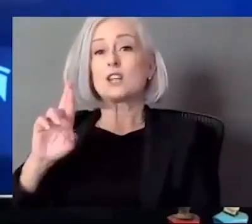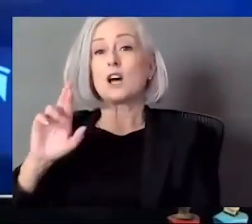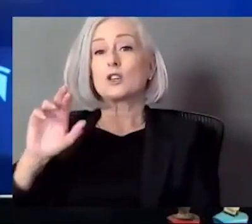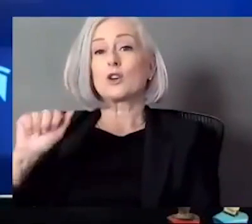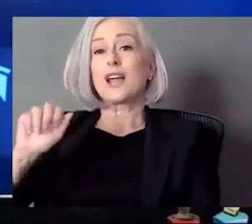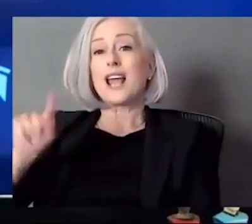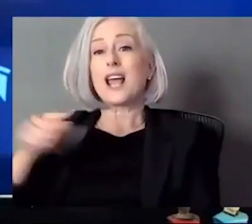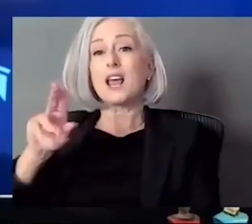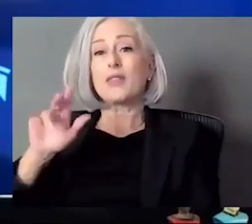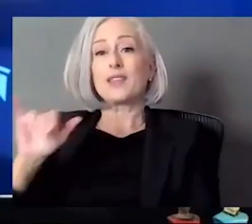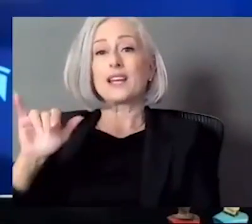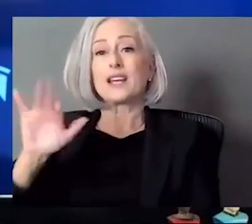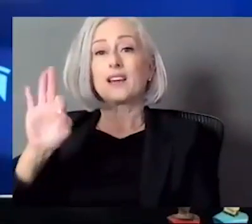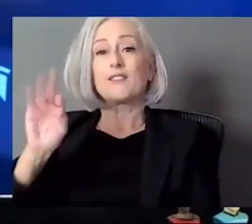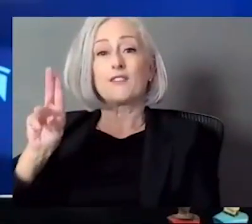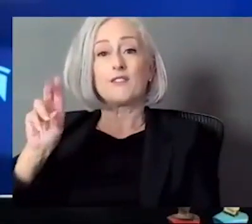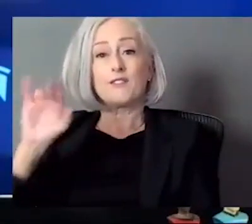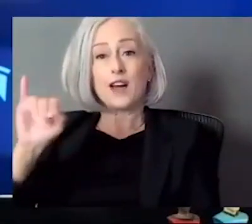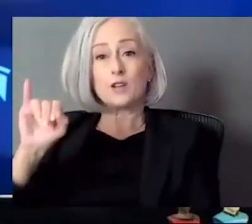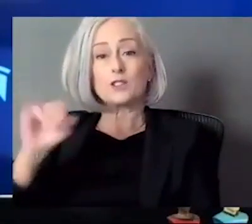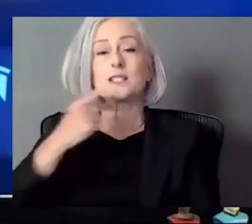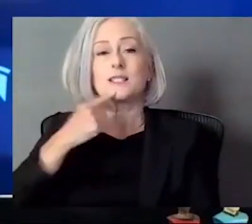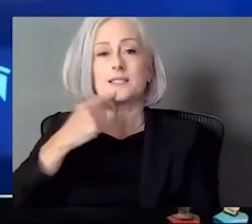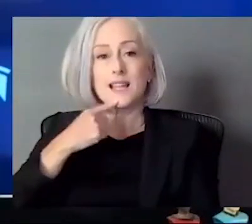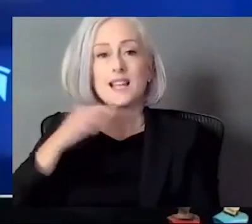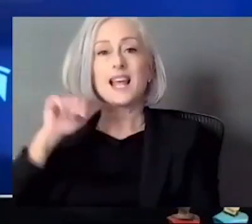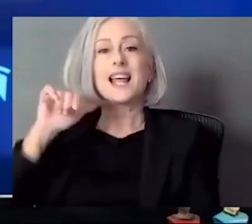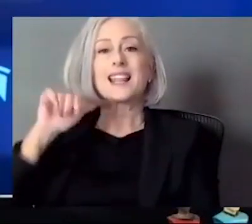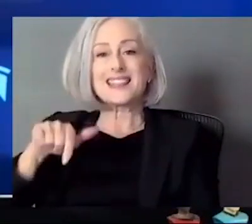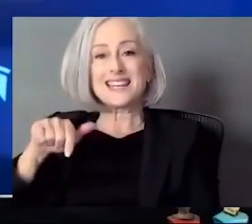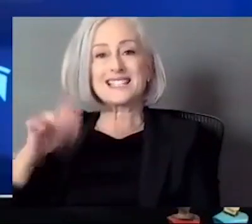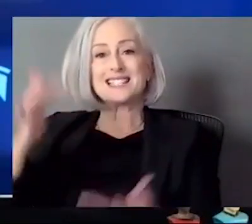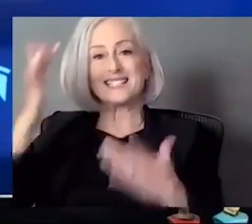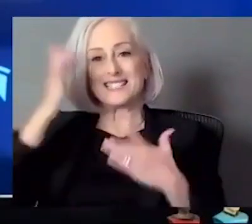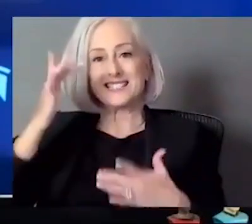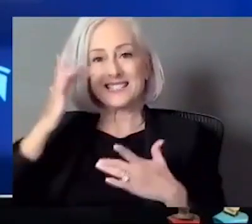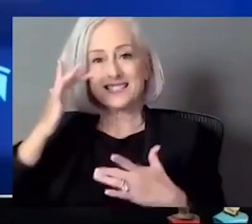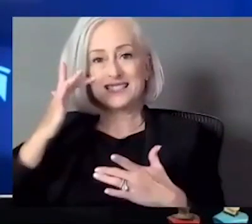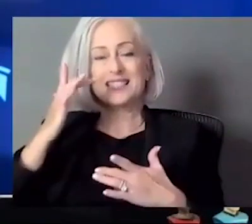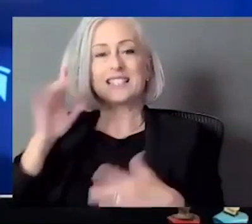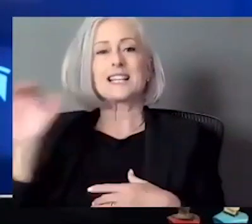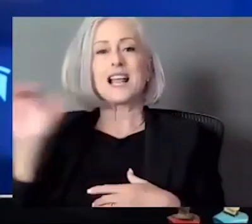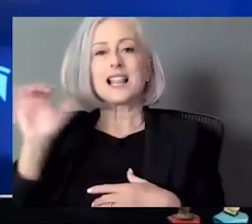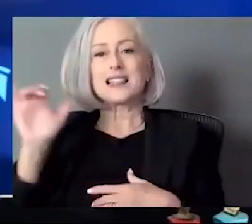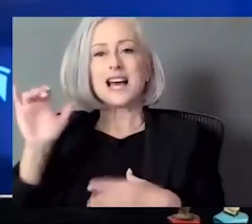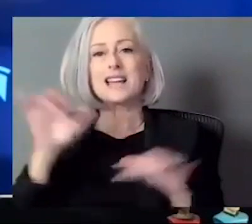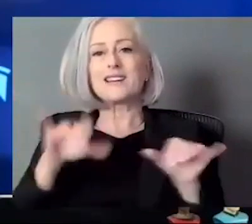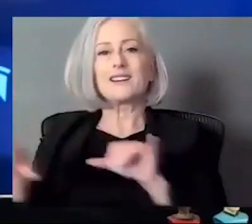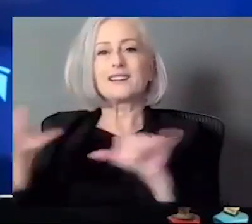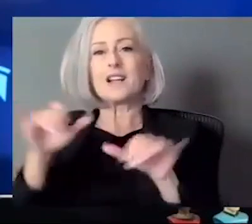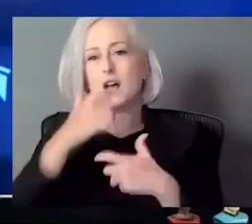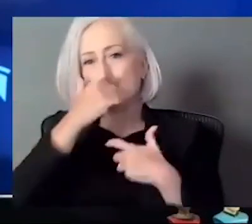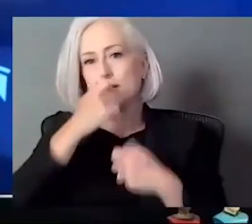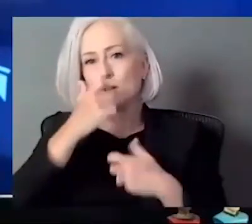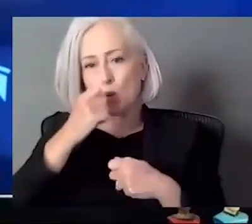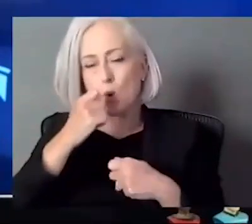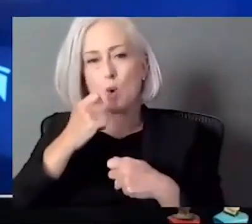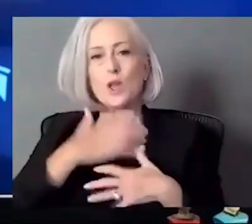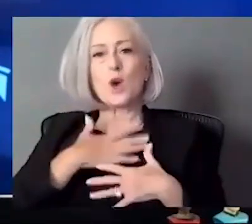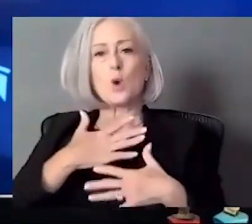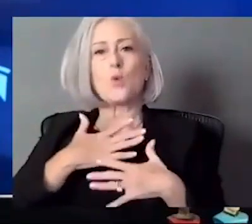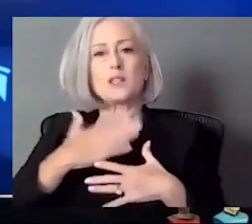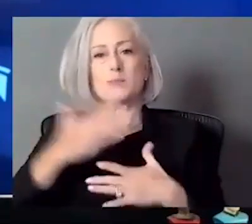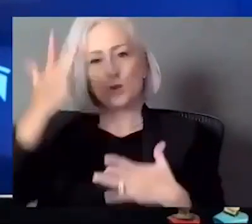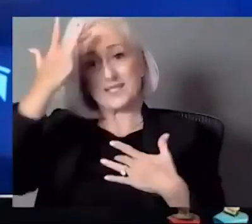and said, this is a respirable disease like the common cold, and people get really sick, for those of us who have been involved in